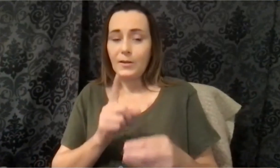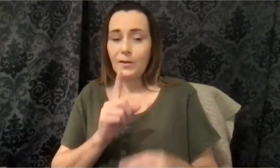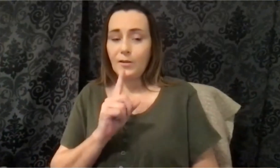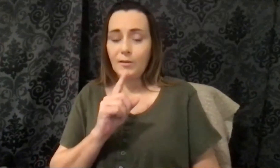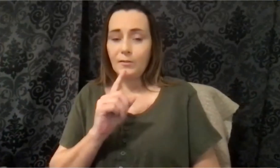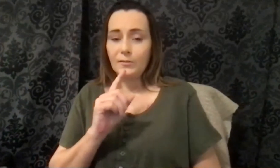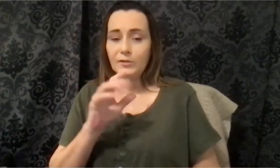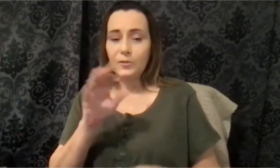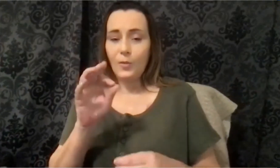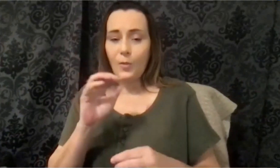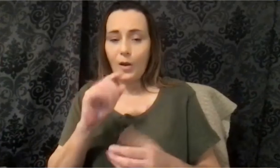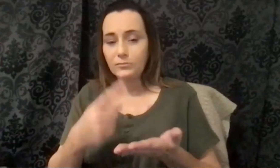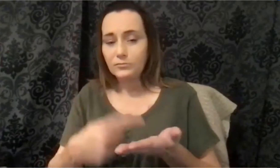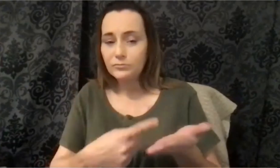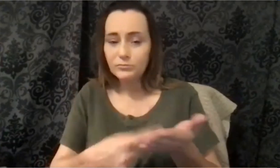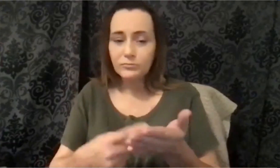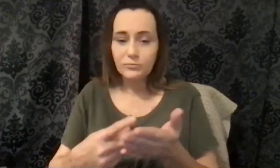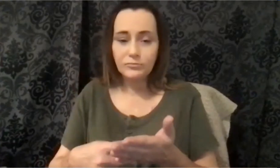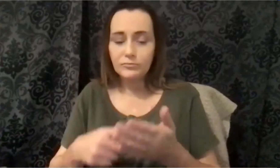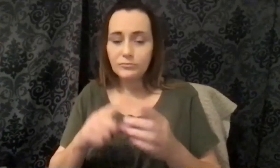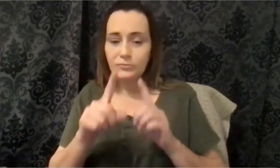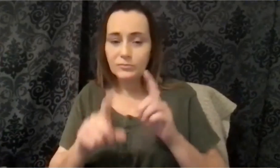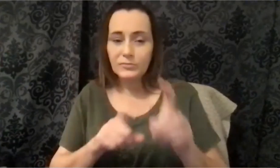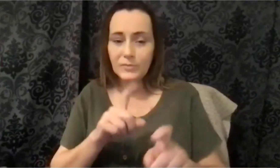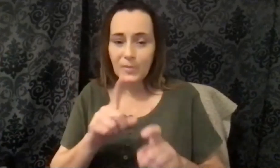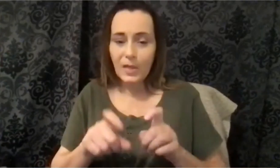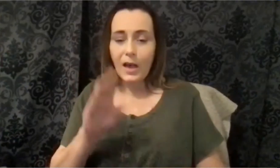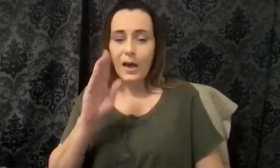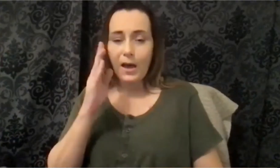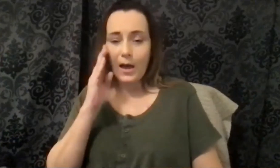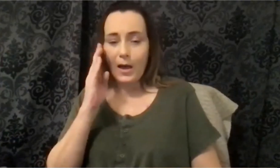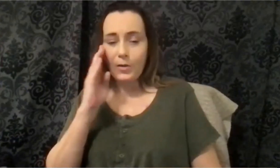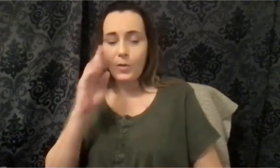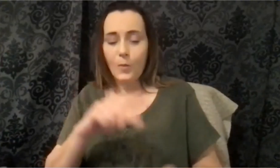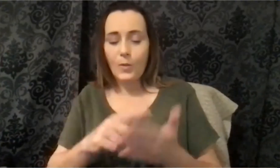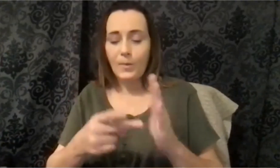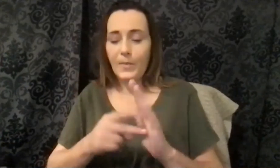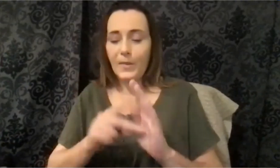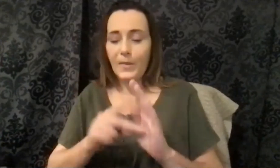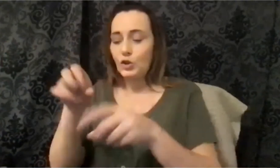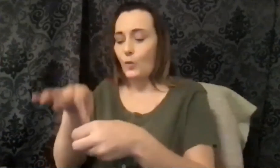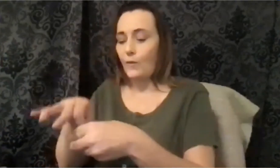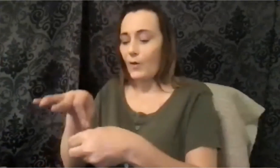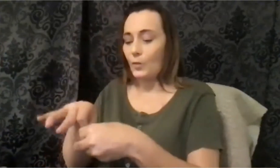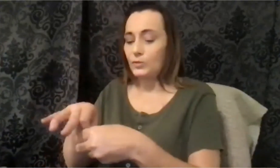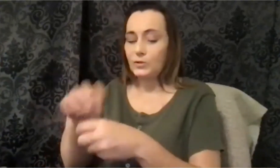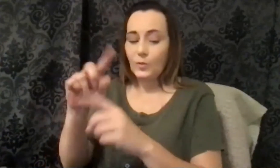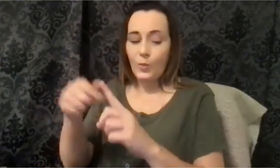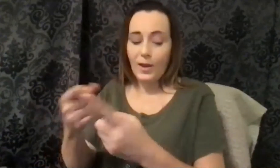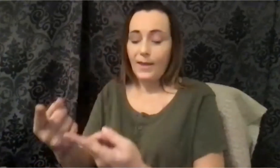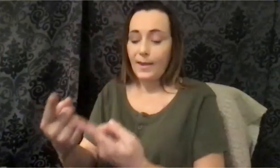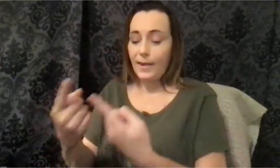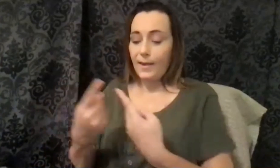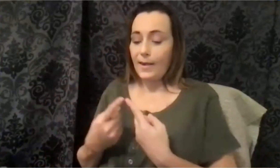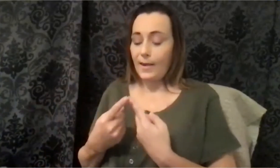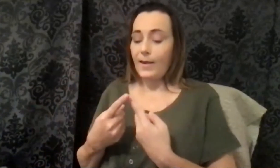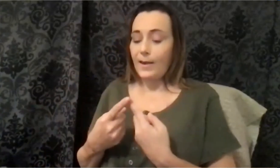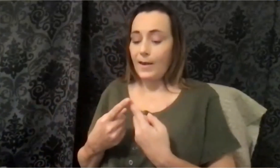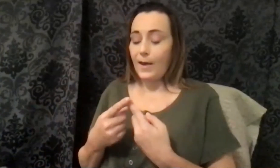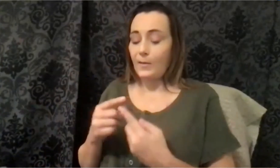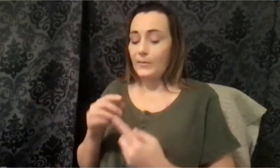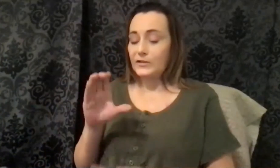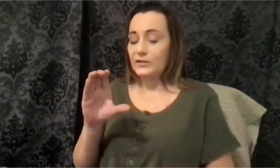a global vote. When these things come through to the conference, they've